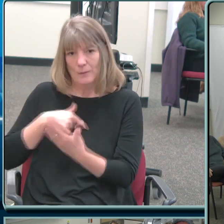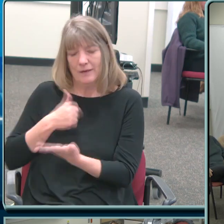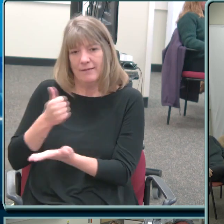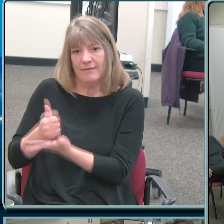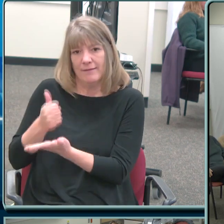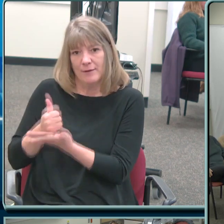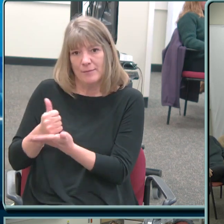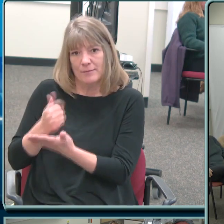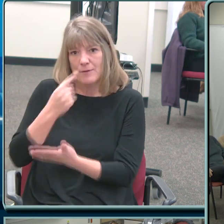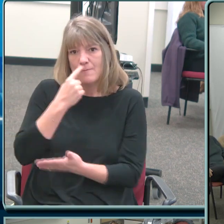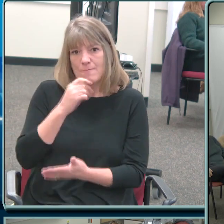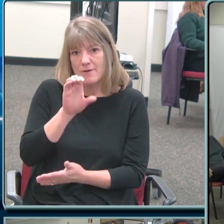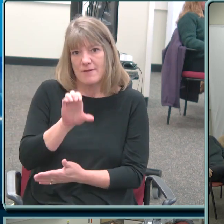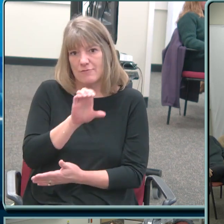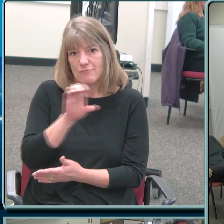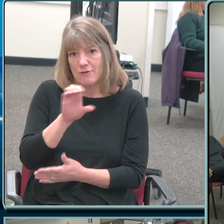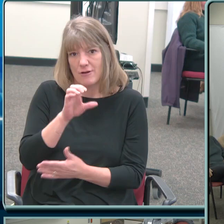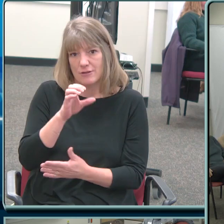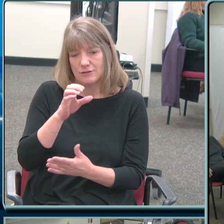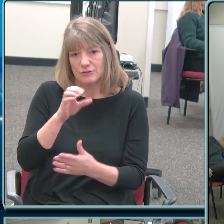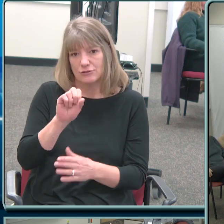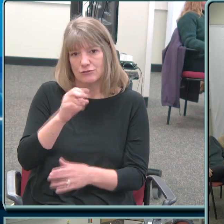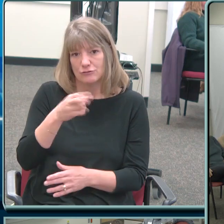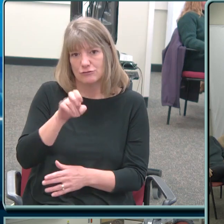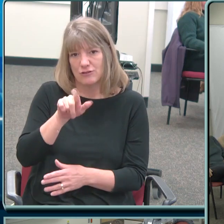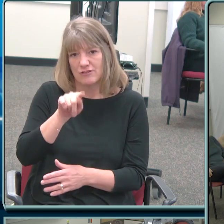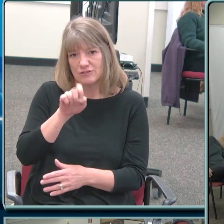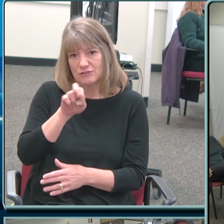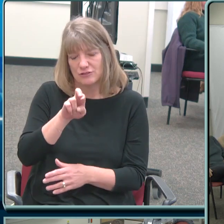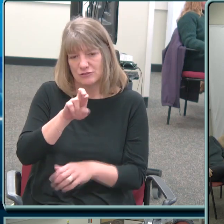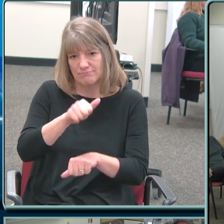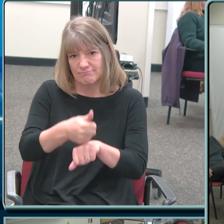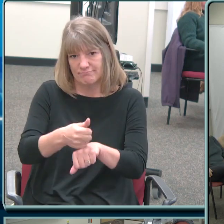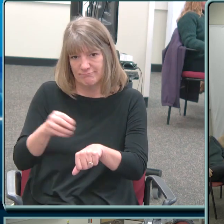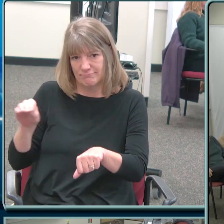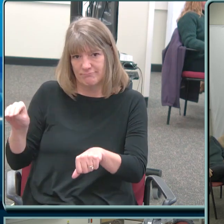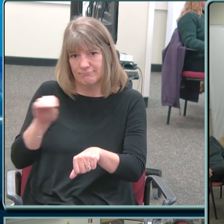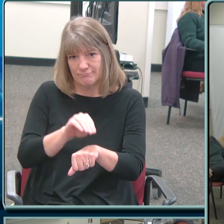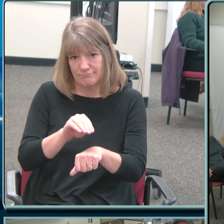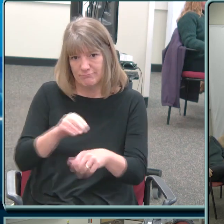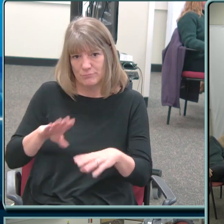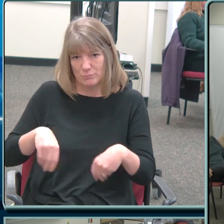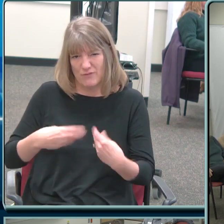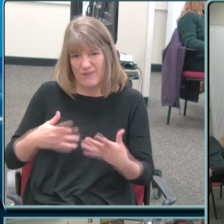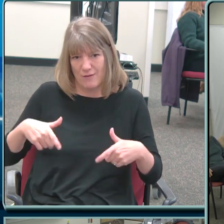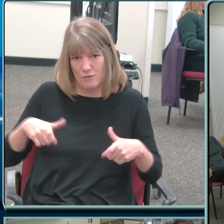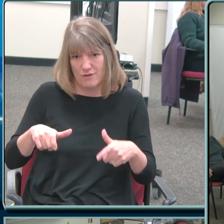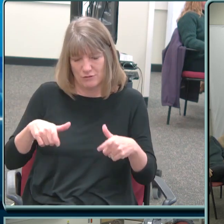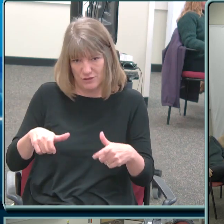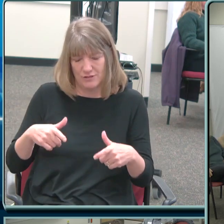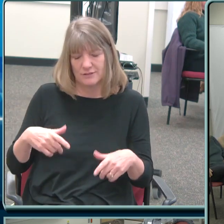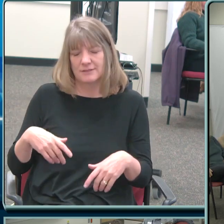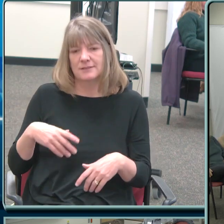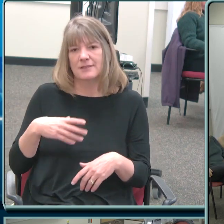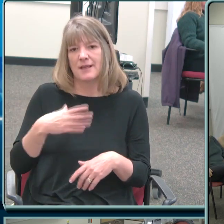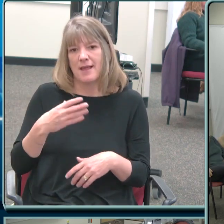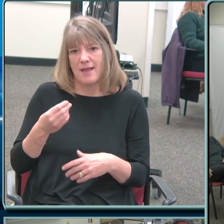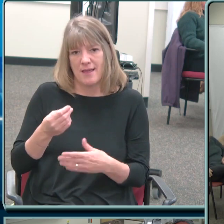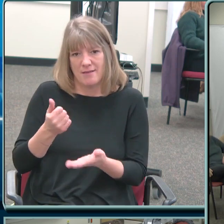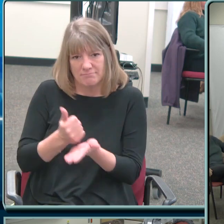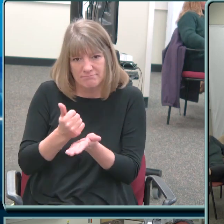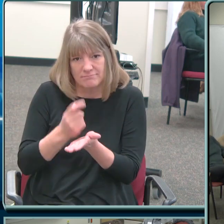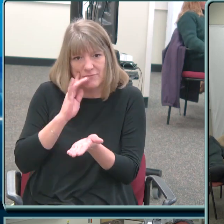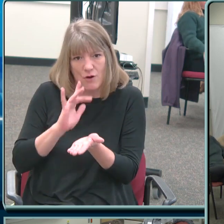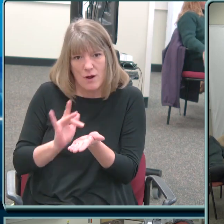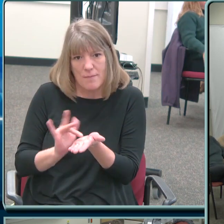the Red Cross shelter that was set up there and provided some wheelchairs for some of the individuals and assistance with